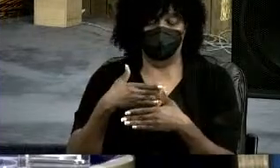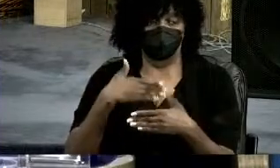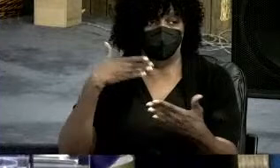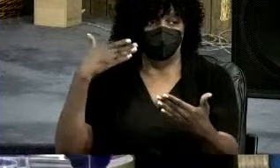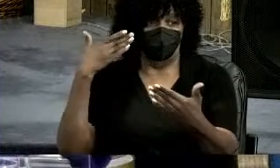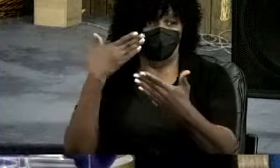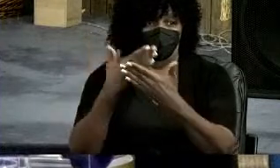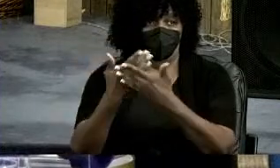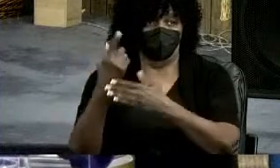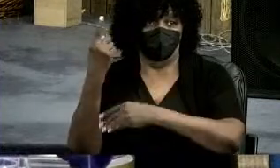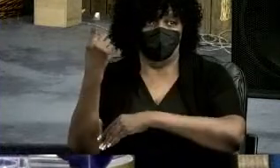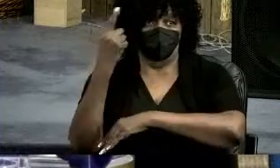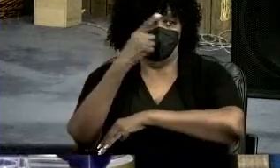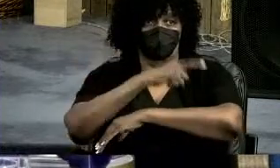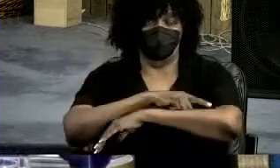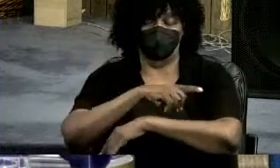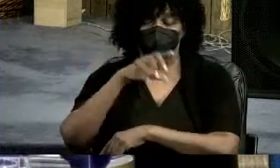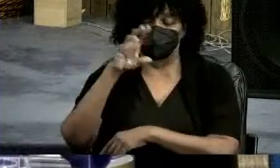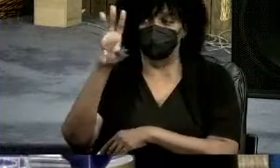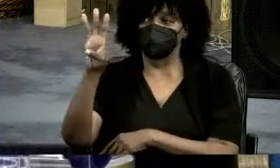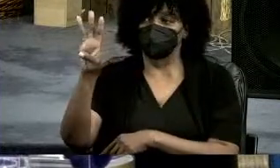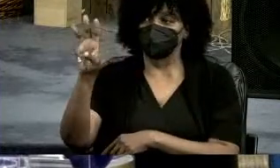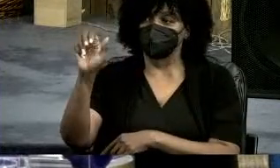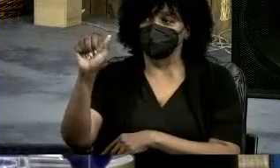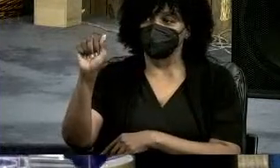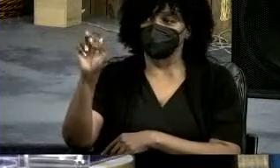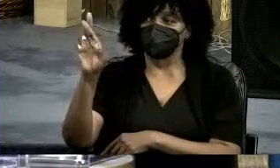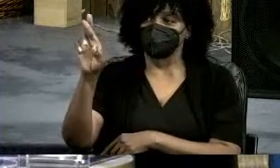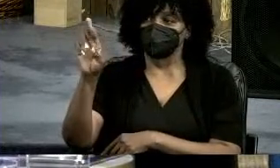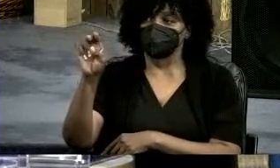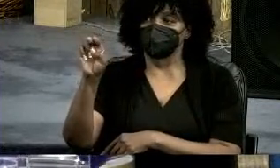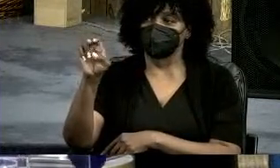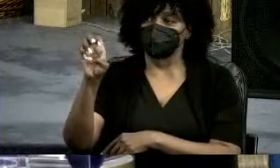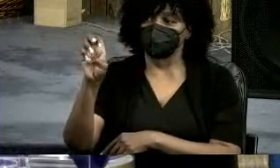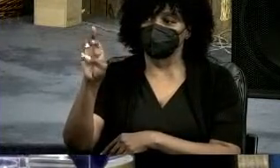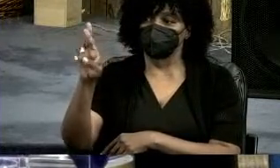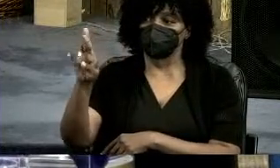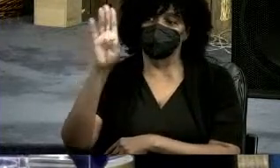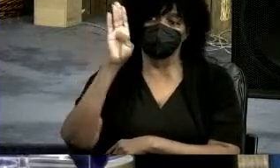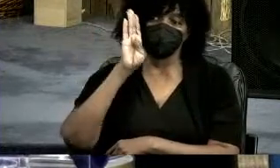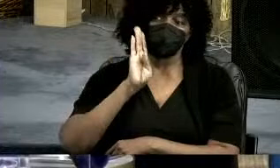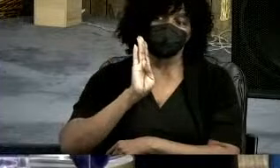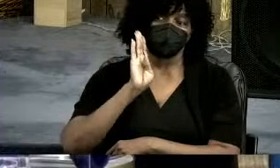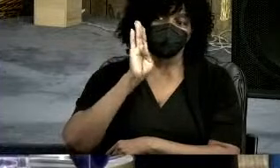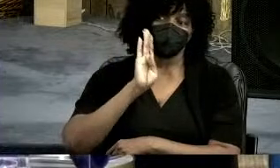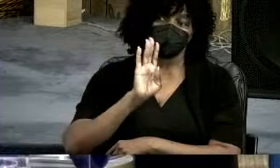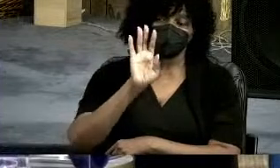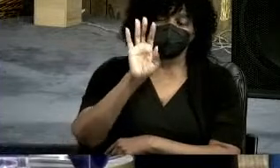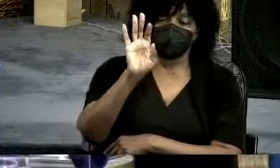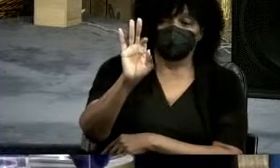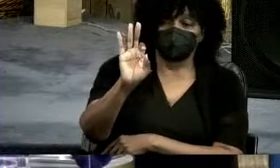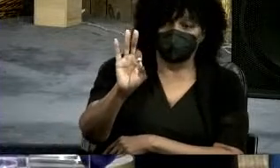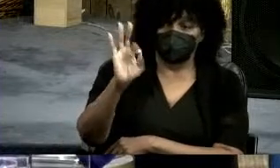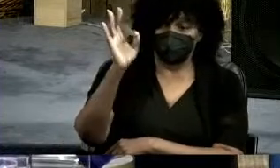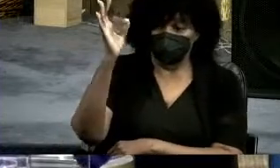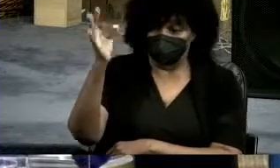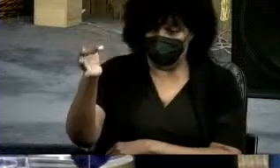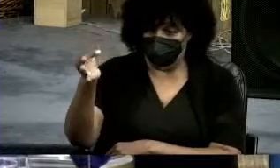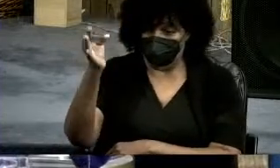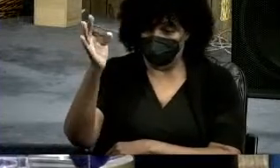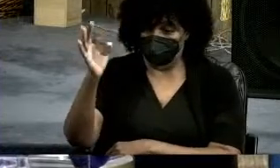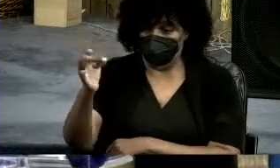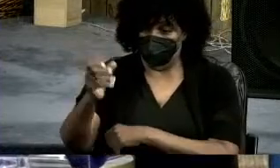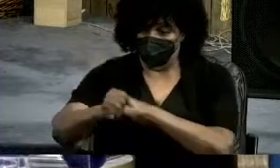Brown. He is going. Is it today? I think it's today that he'll be 90 years old.